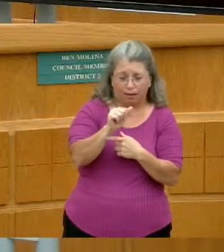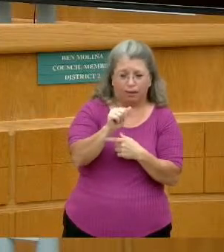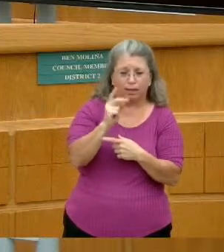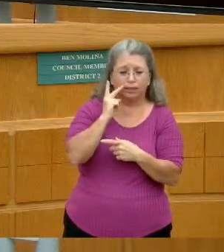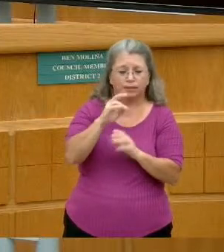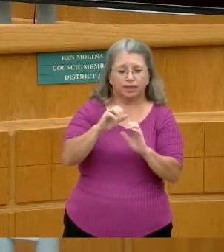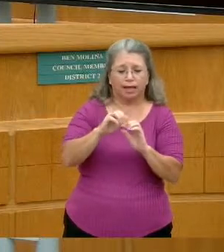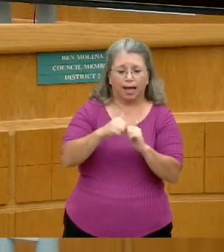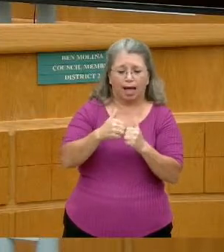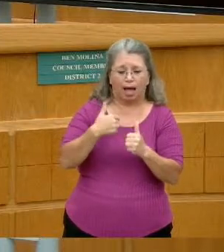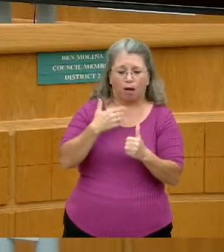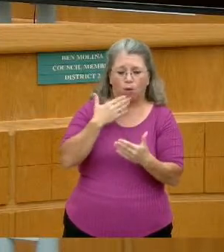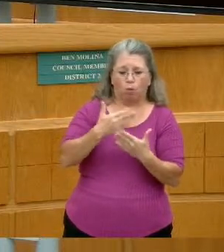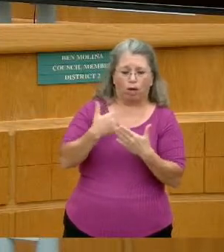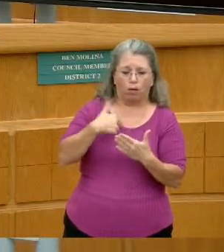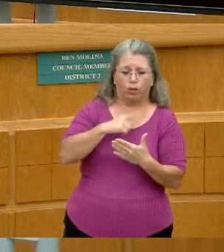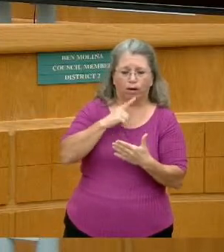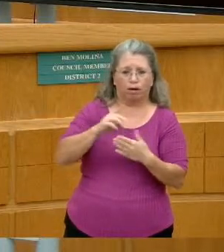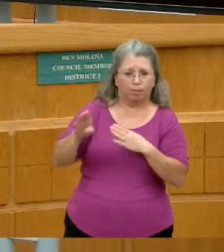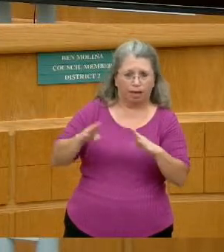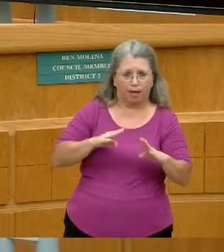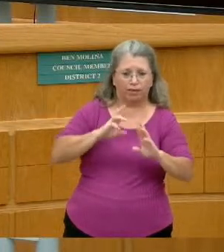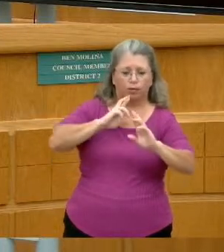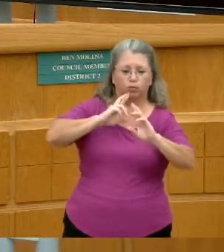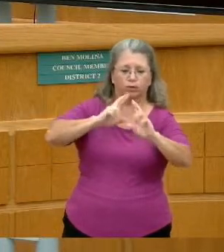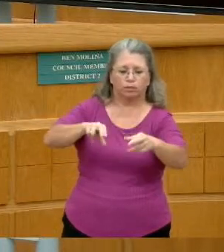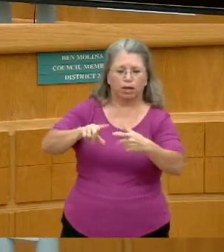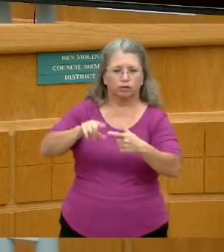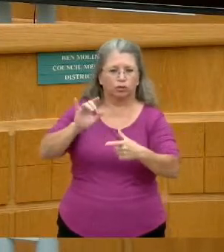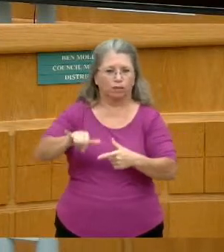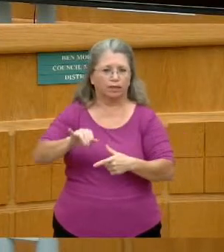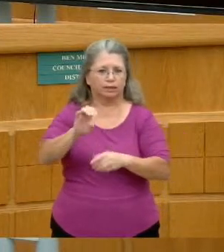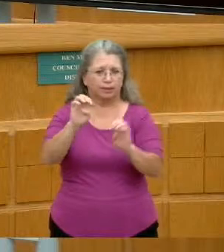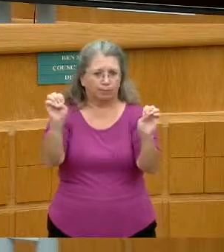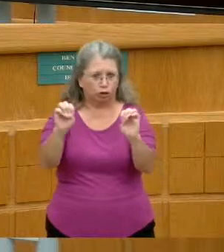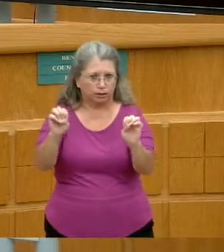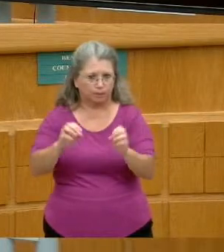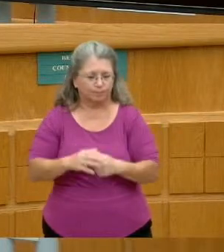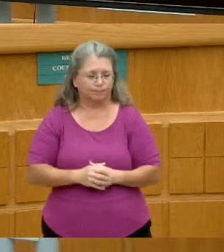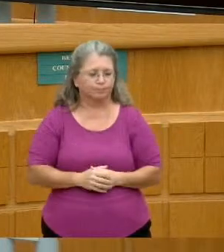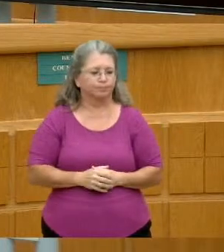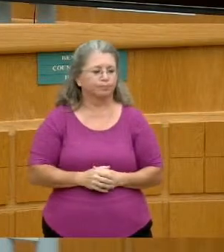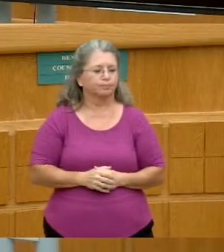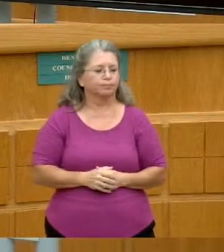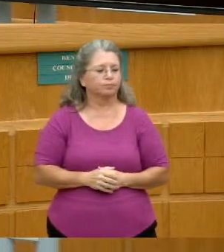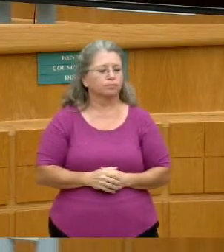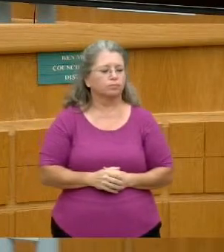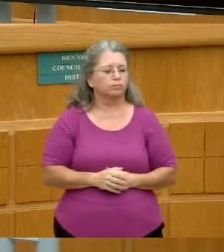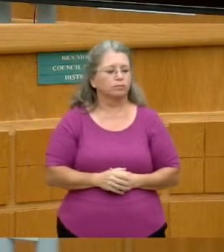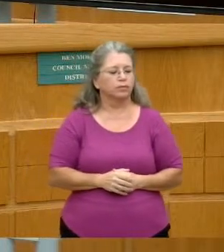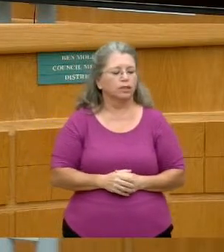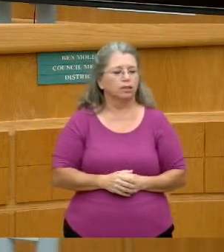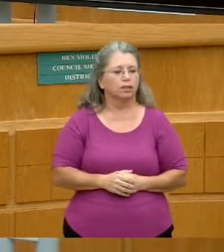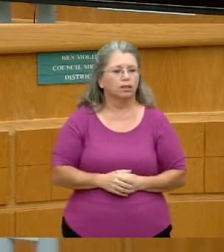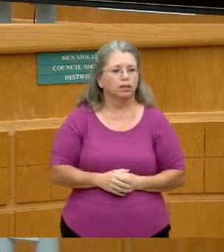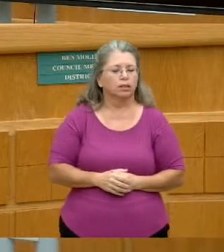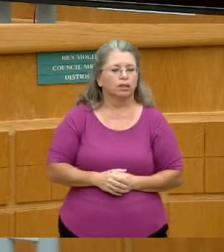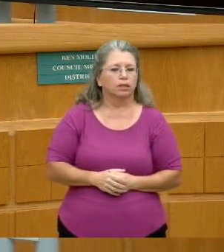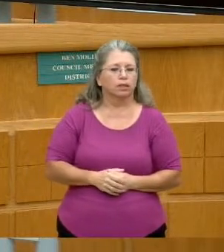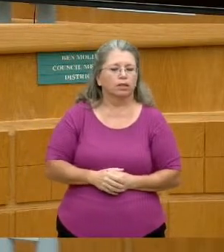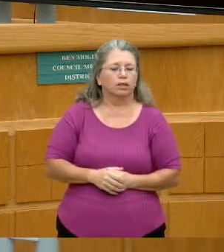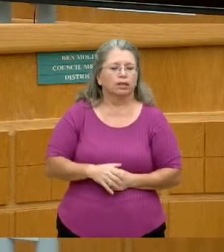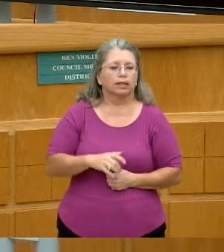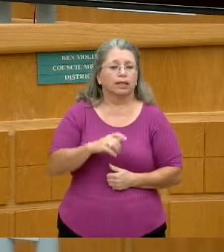the present public health emergency that's in place. So this is a graph that shows the average